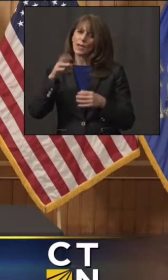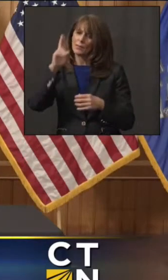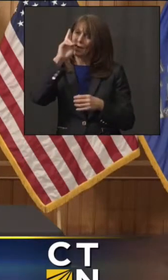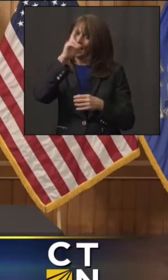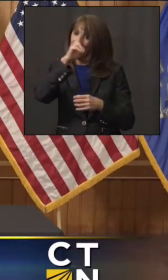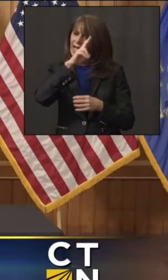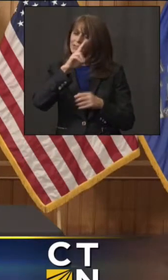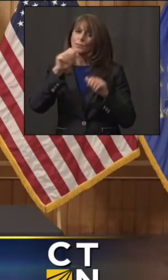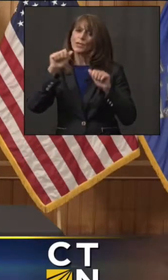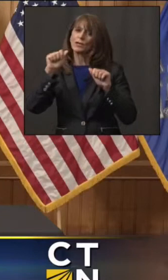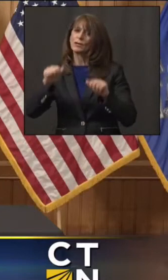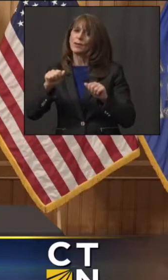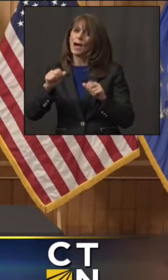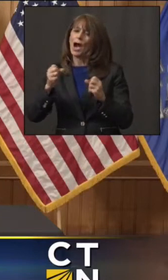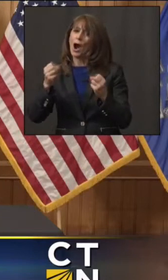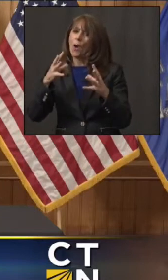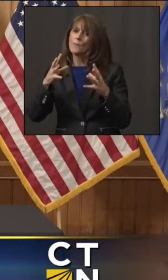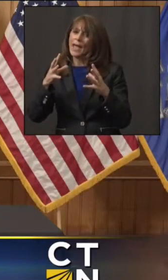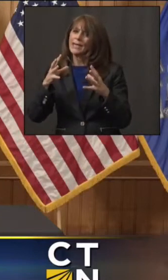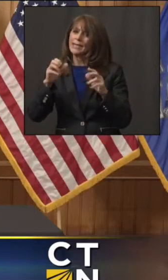capacity percentages right now?